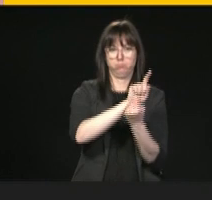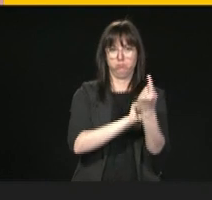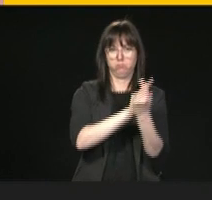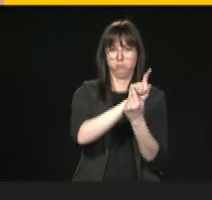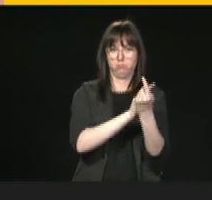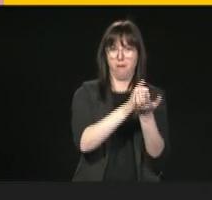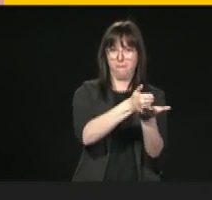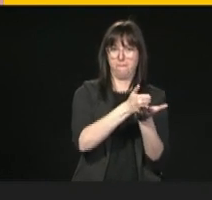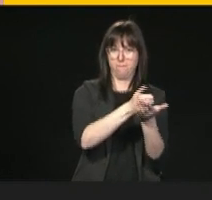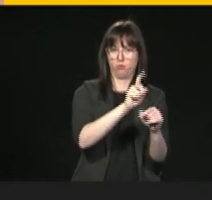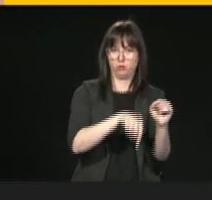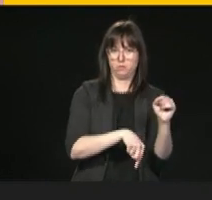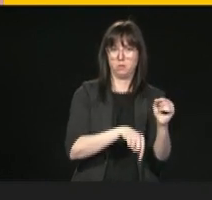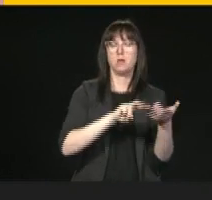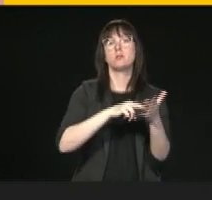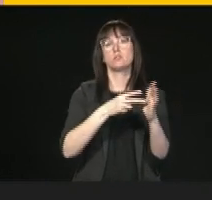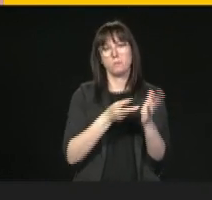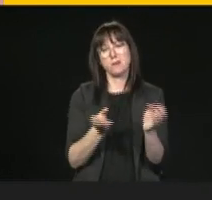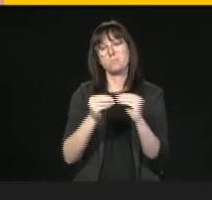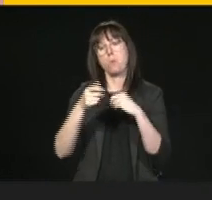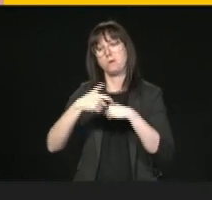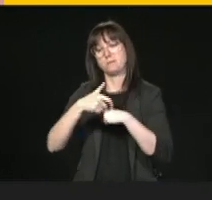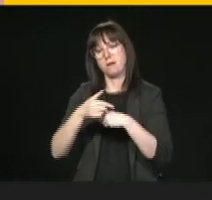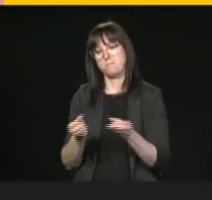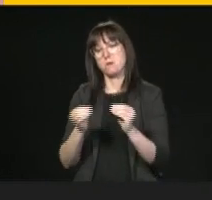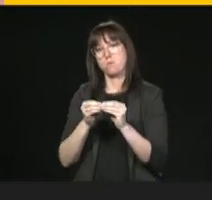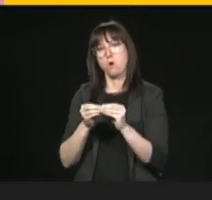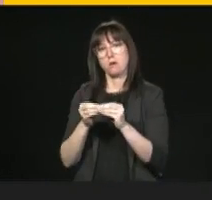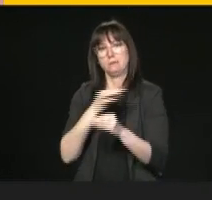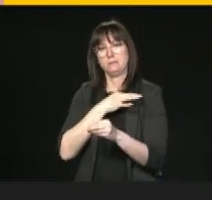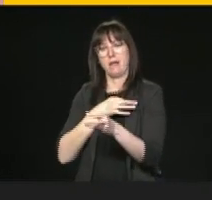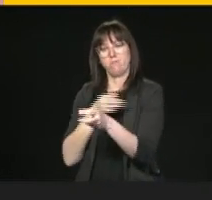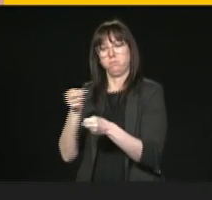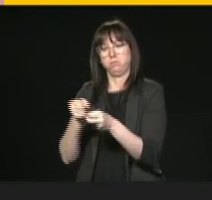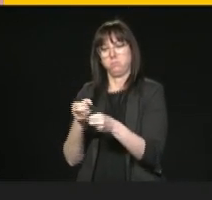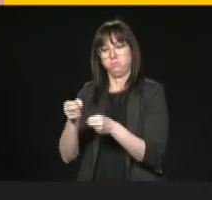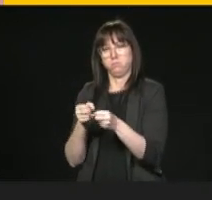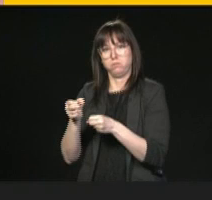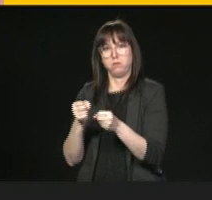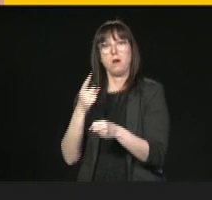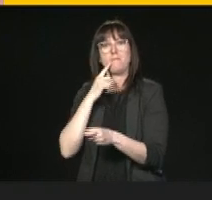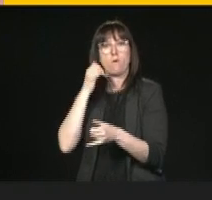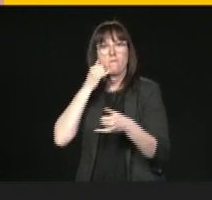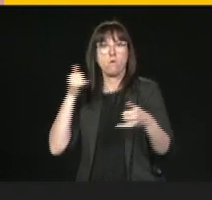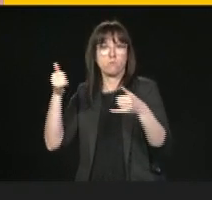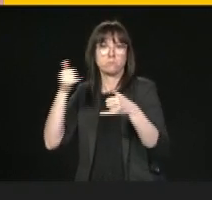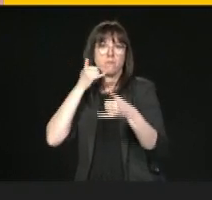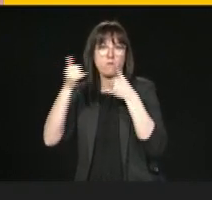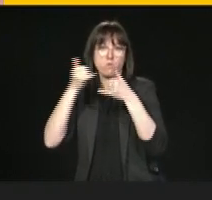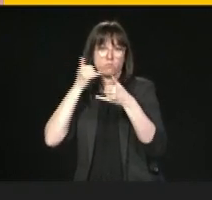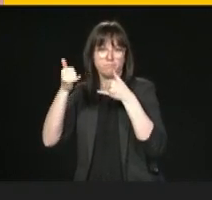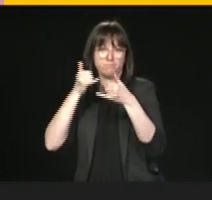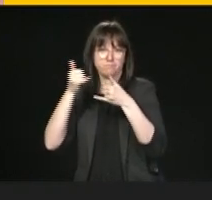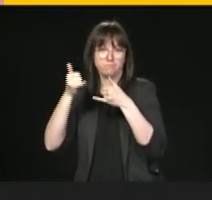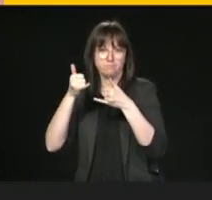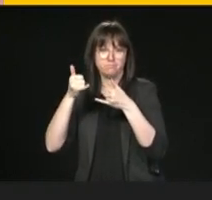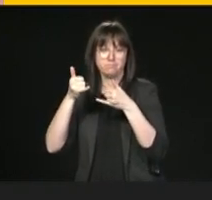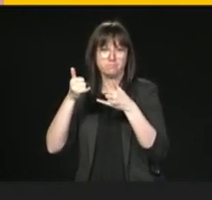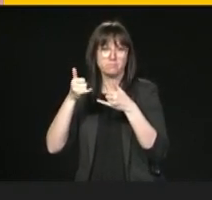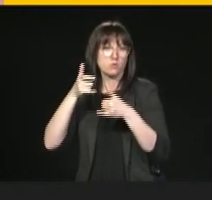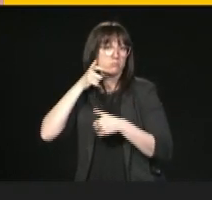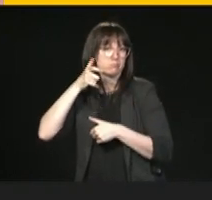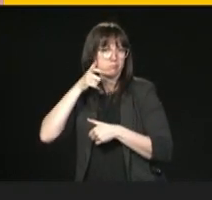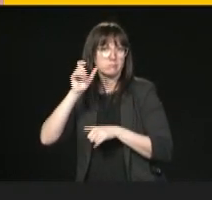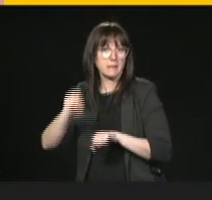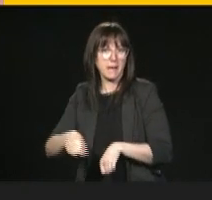resources to allow them to answer calls and fulfill online requests. So most of these